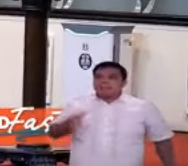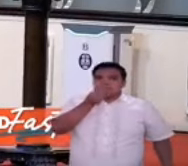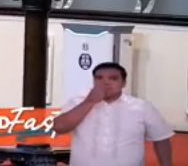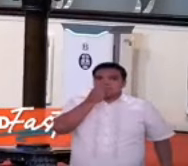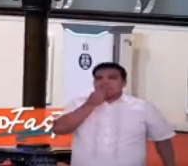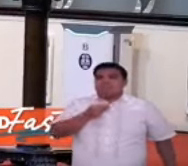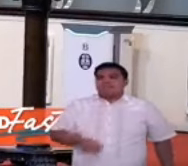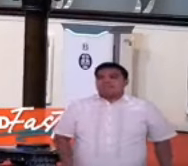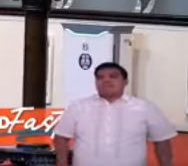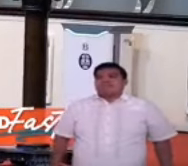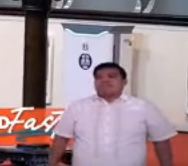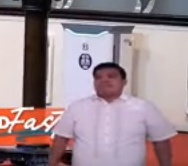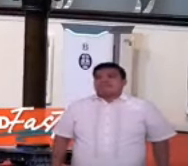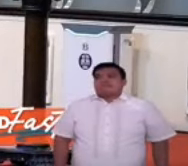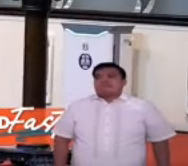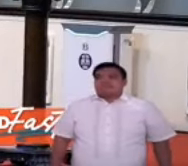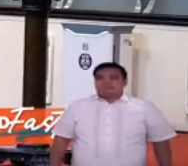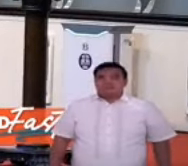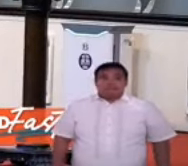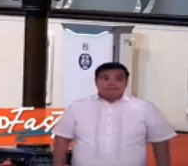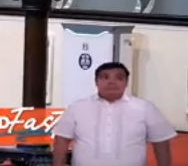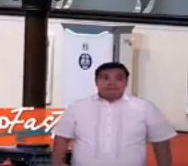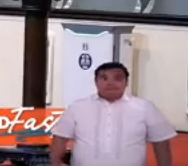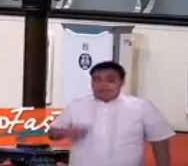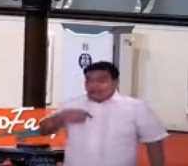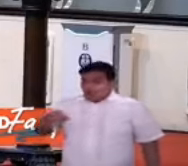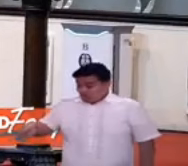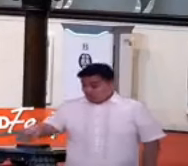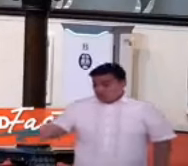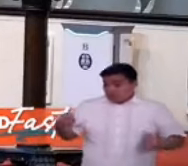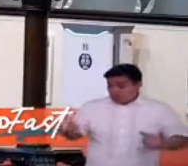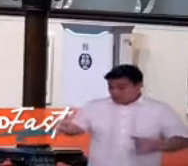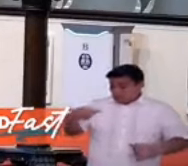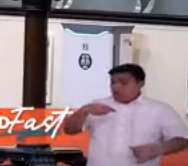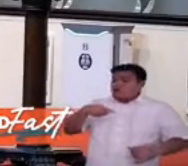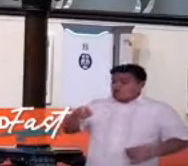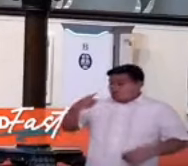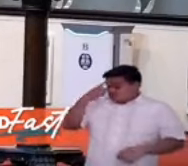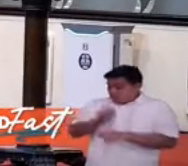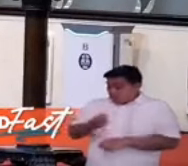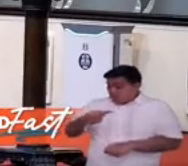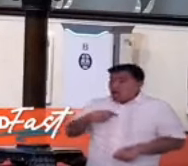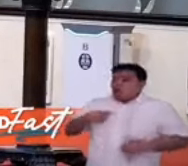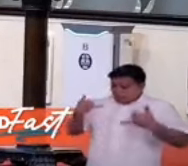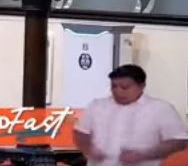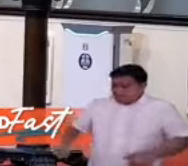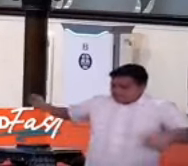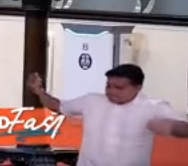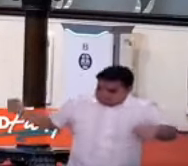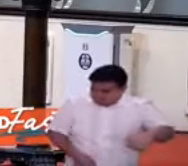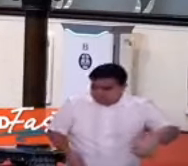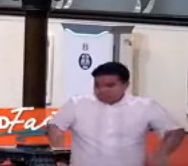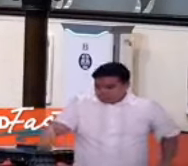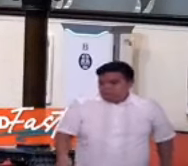Wala na ni, this is it. Because you have deliberately disobeyed, we will have to spank. If you say